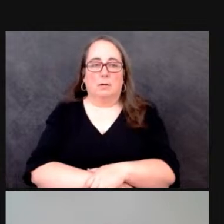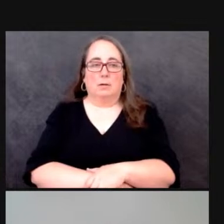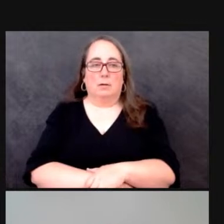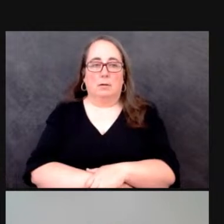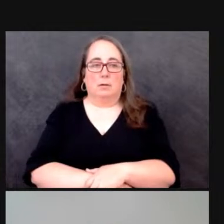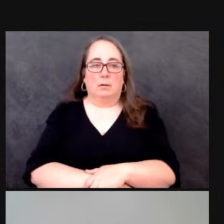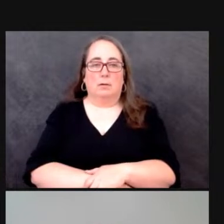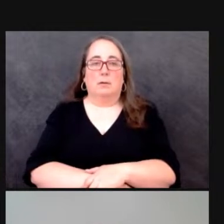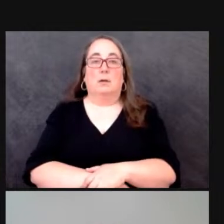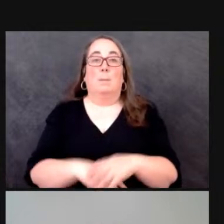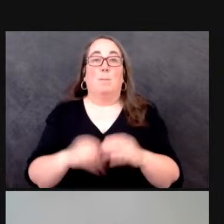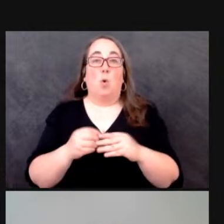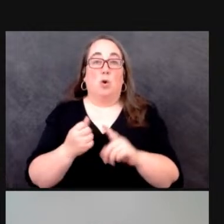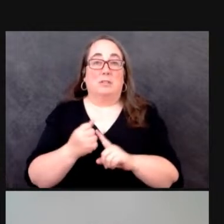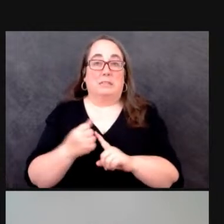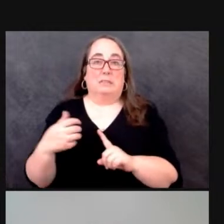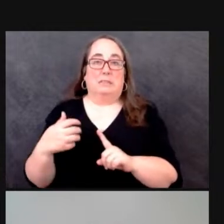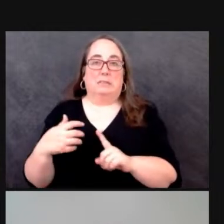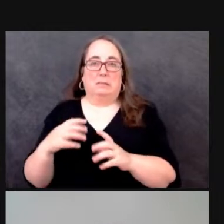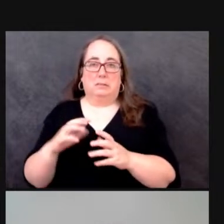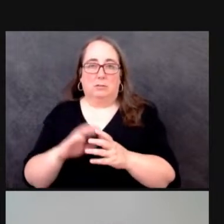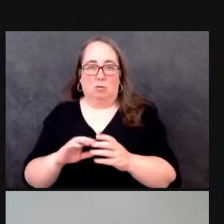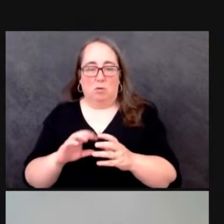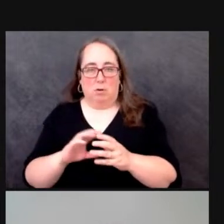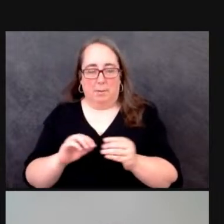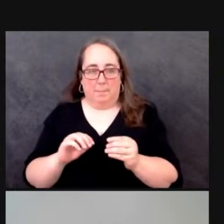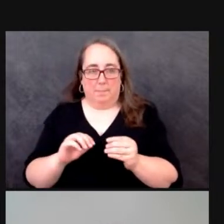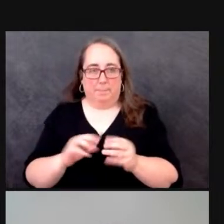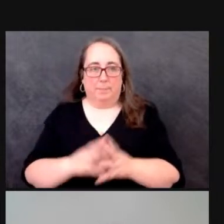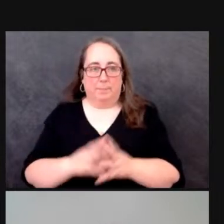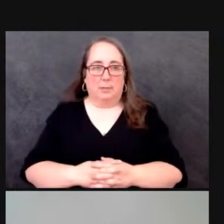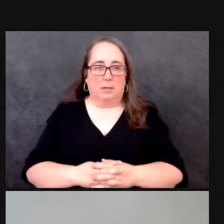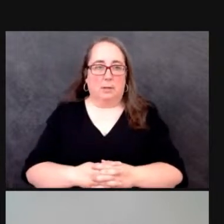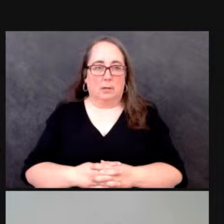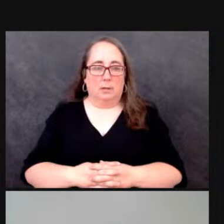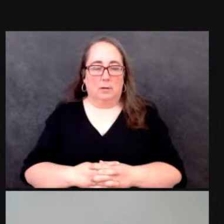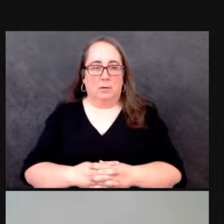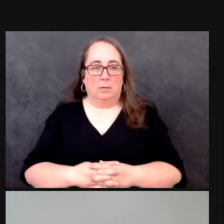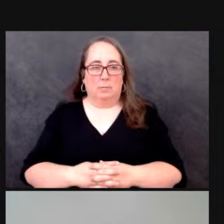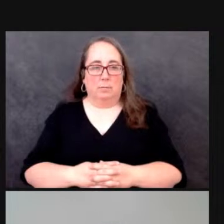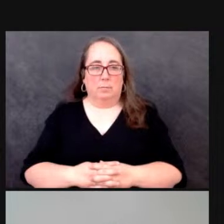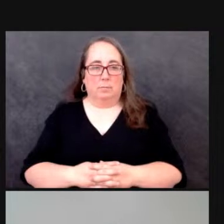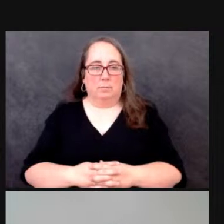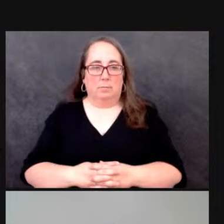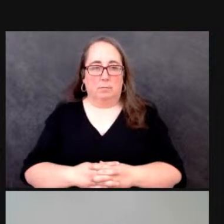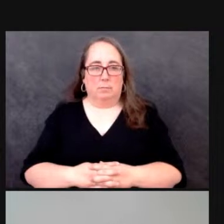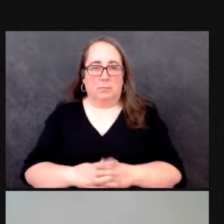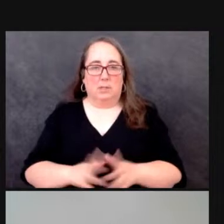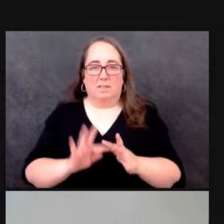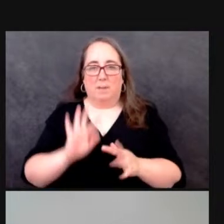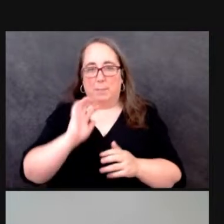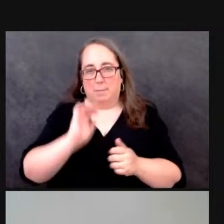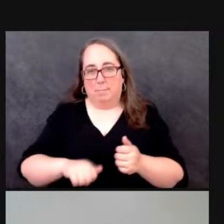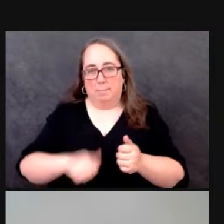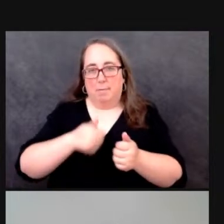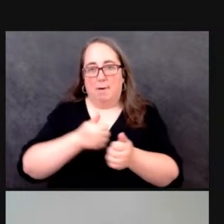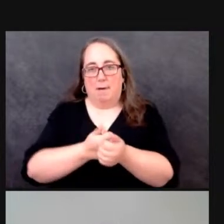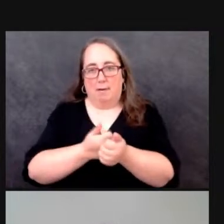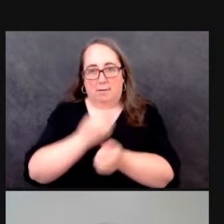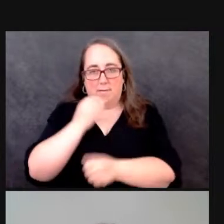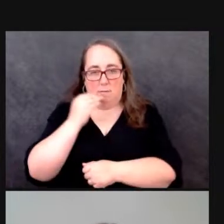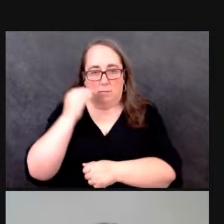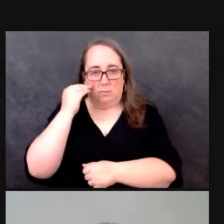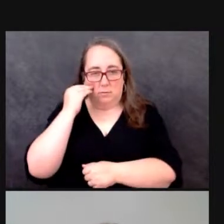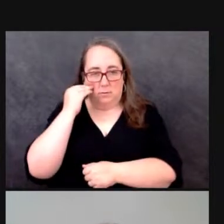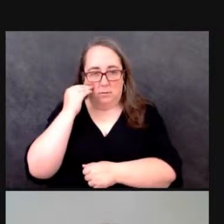about the family is this entry, I guess I should say, is the family behind the house. If